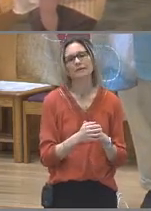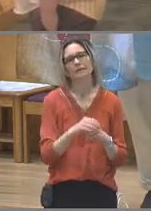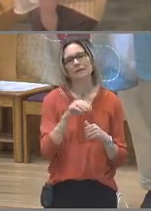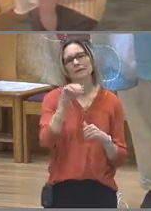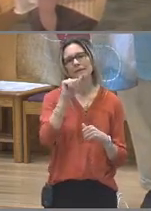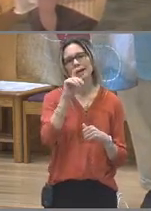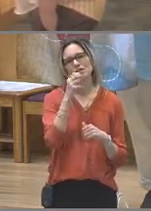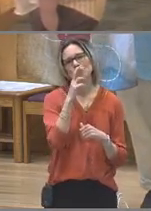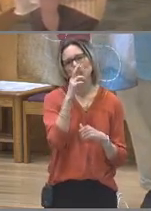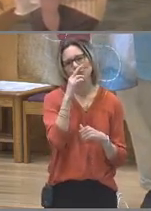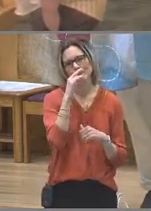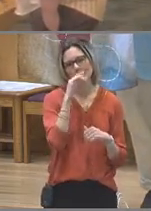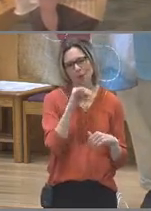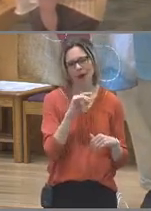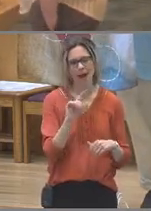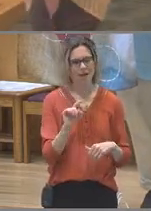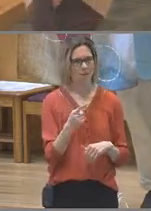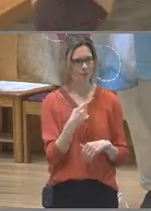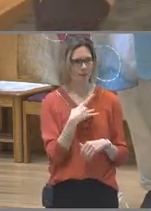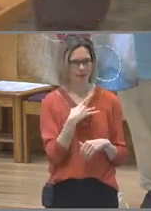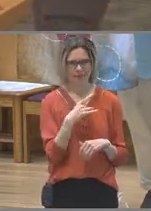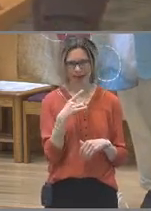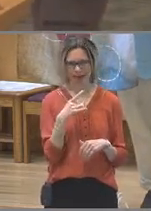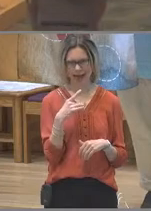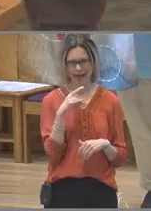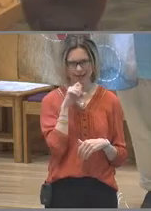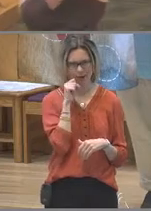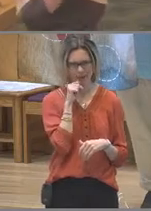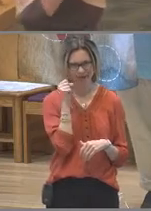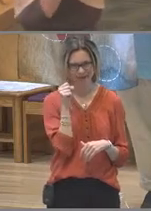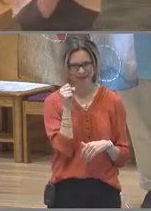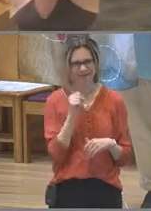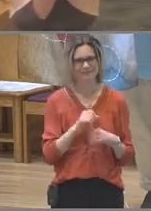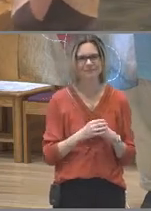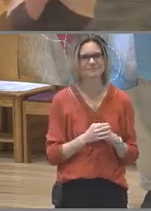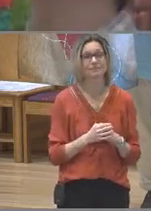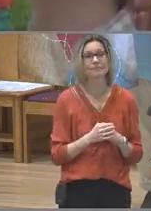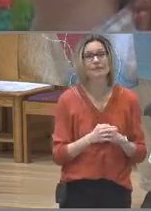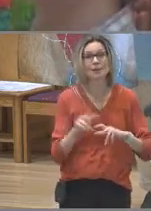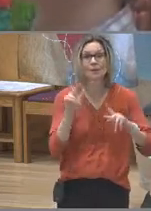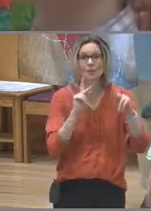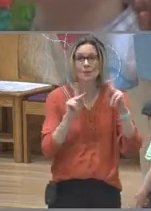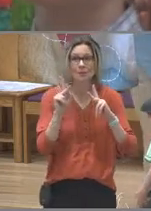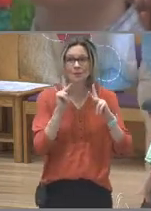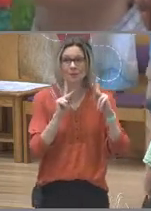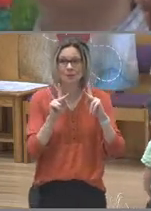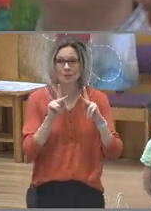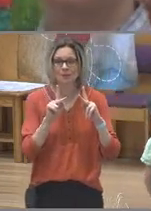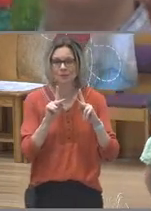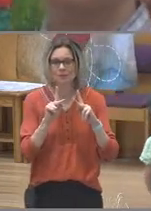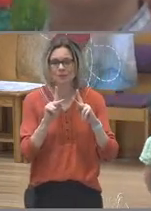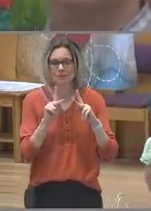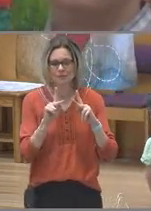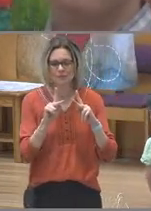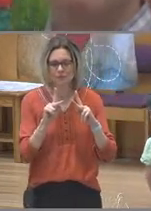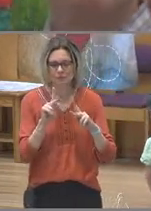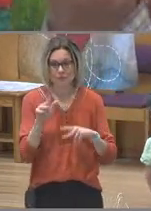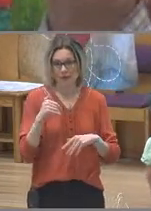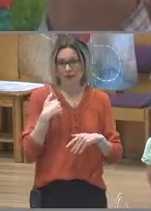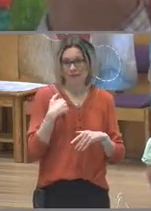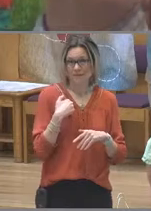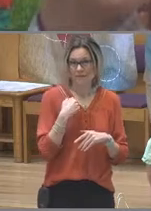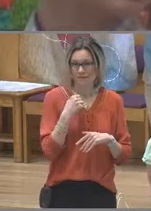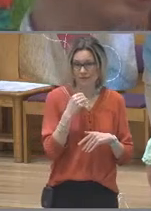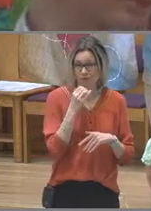Only carrots. Okay, I like those too. But people will receive food and they can